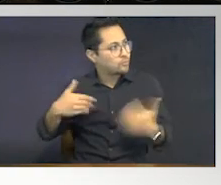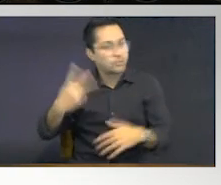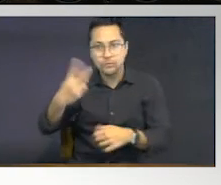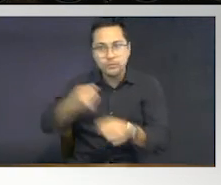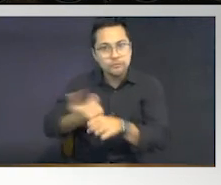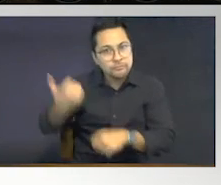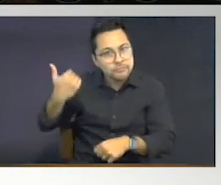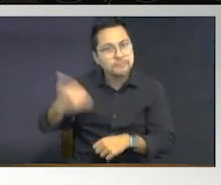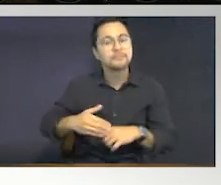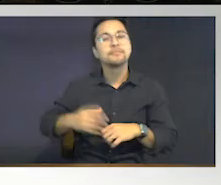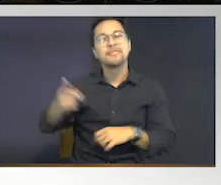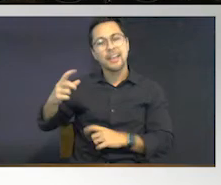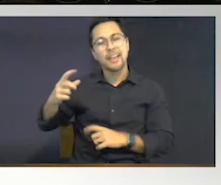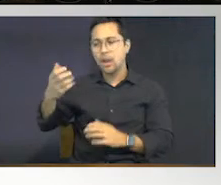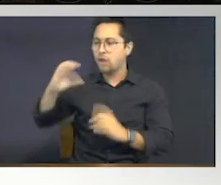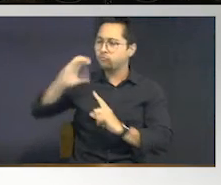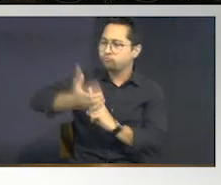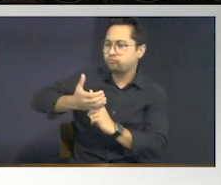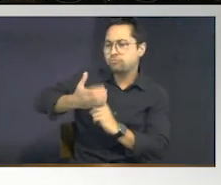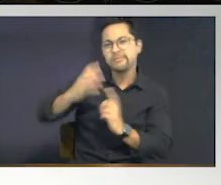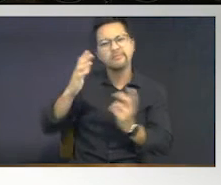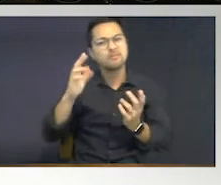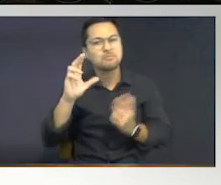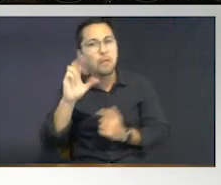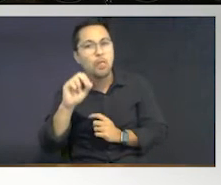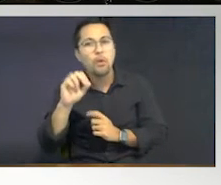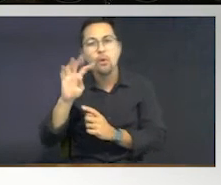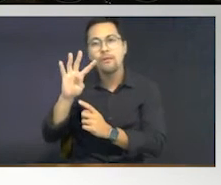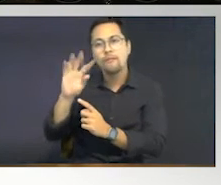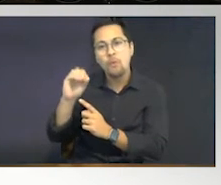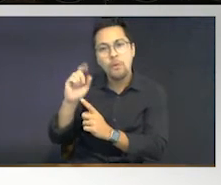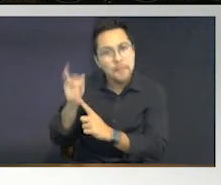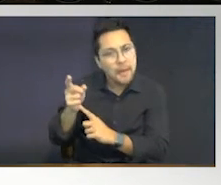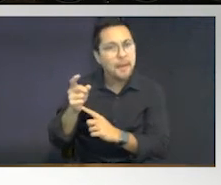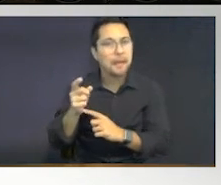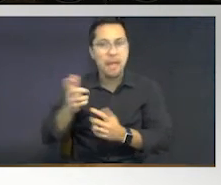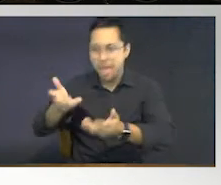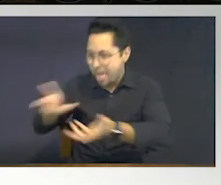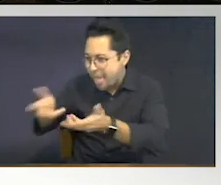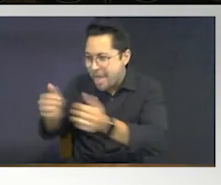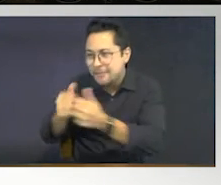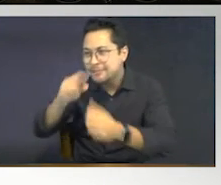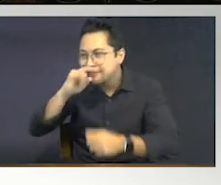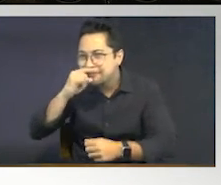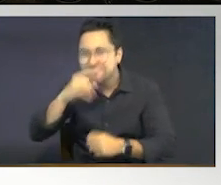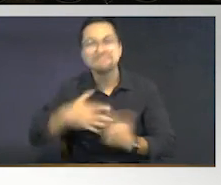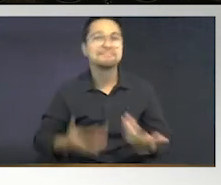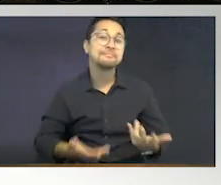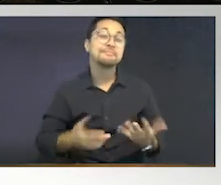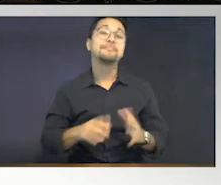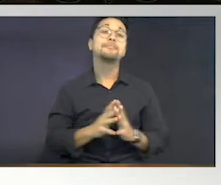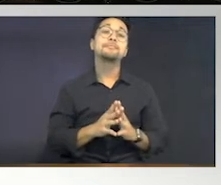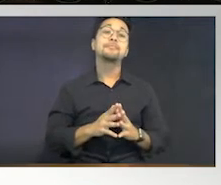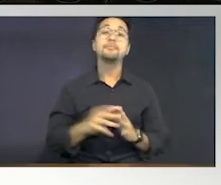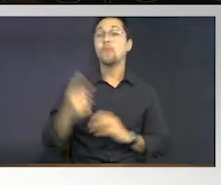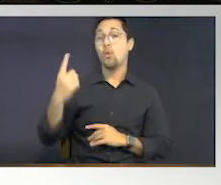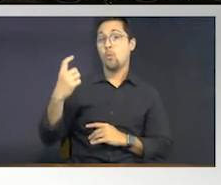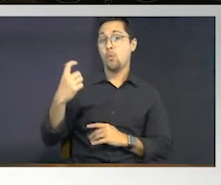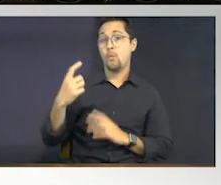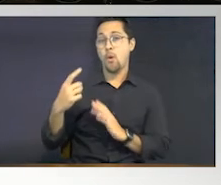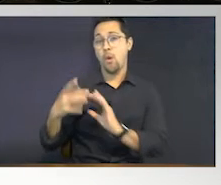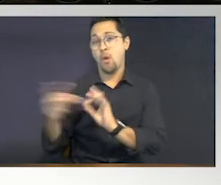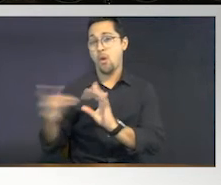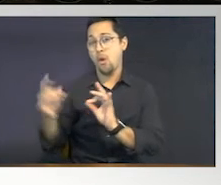would stand in that costume for, 30, 40 minutes at a time, entertaining the kids. And then just one more footnote